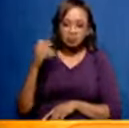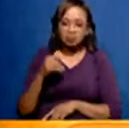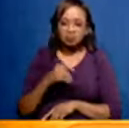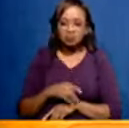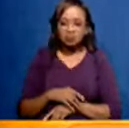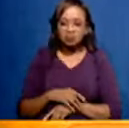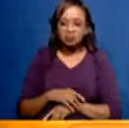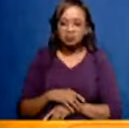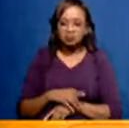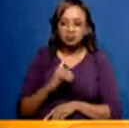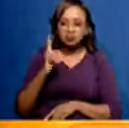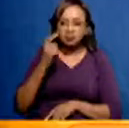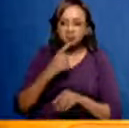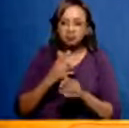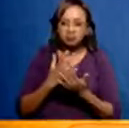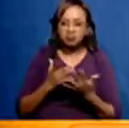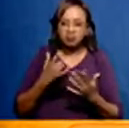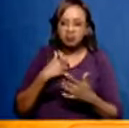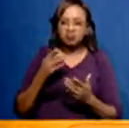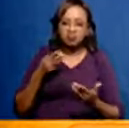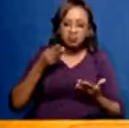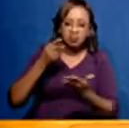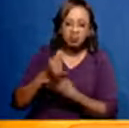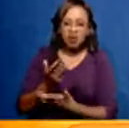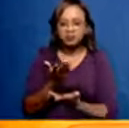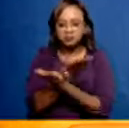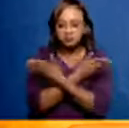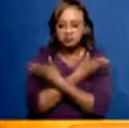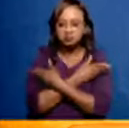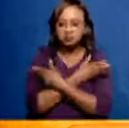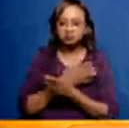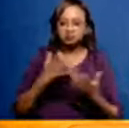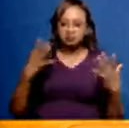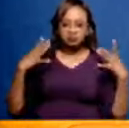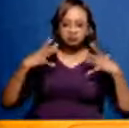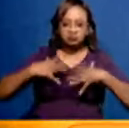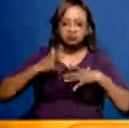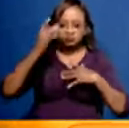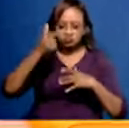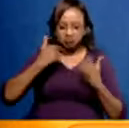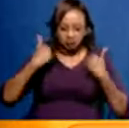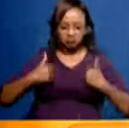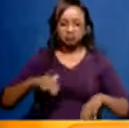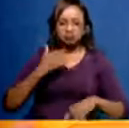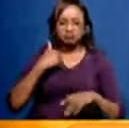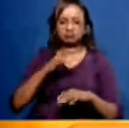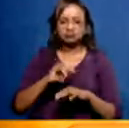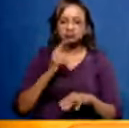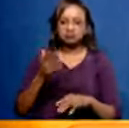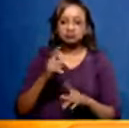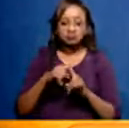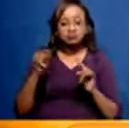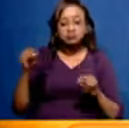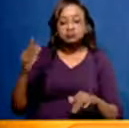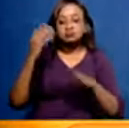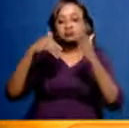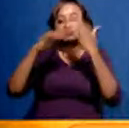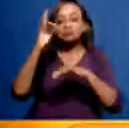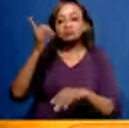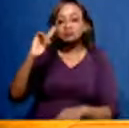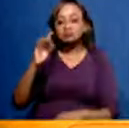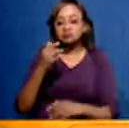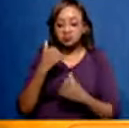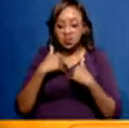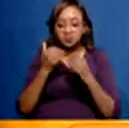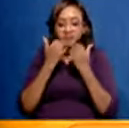the first thing you do is to buy a Harvard shirt because you feel somebody at Harvard. Yeah. I didn't see anyone here on campus with a University of